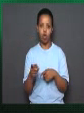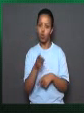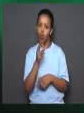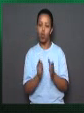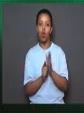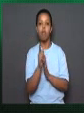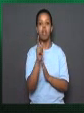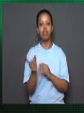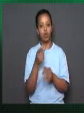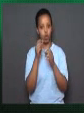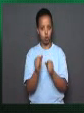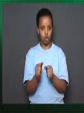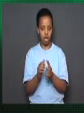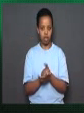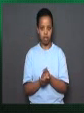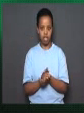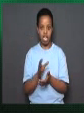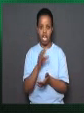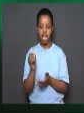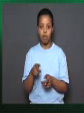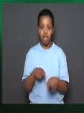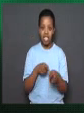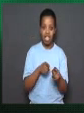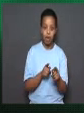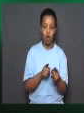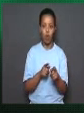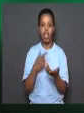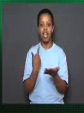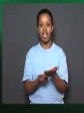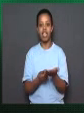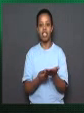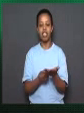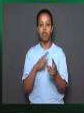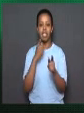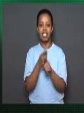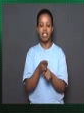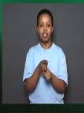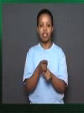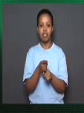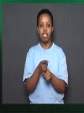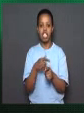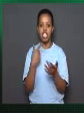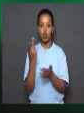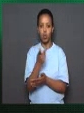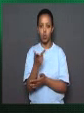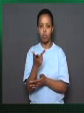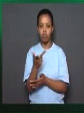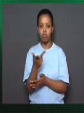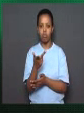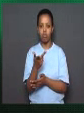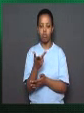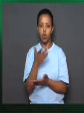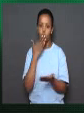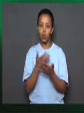quickly. If the farmer can successfully combine the qualities of these